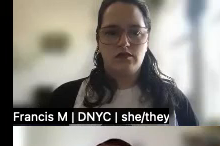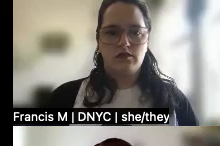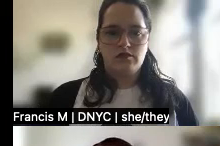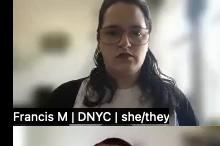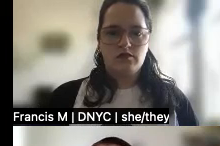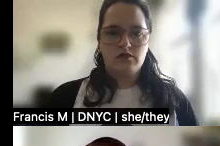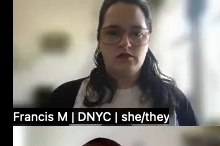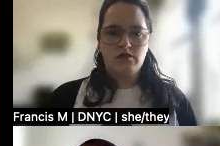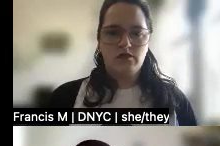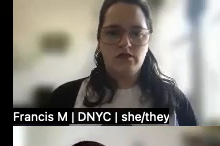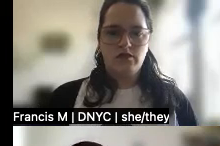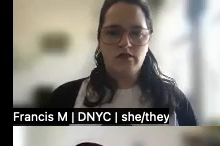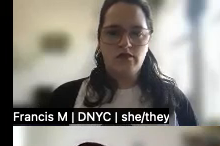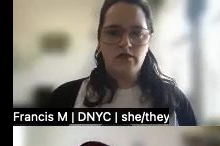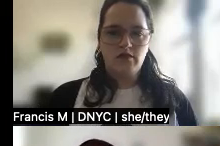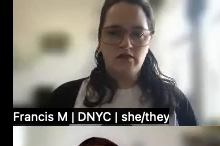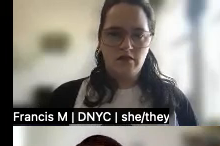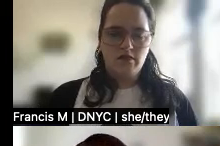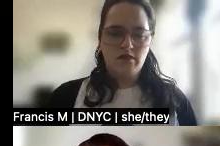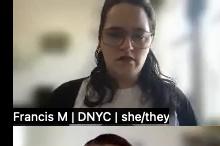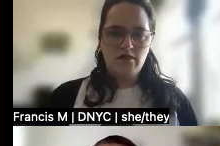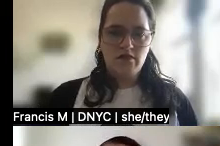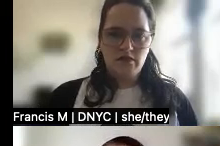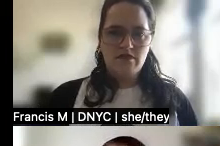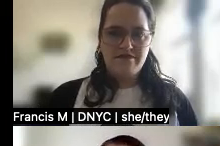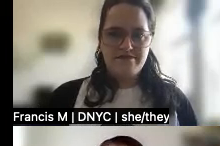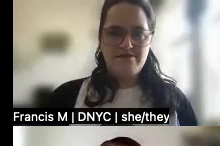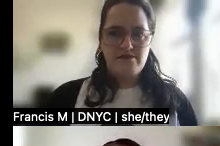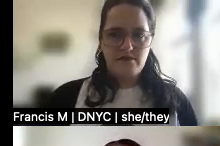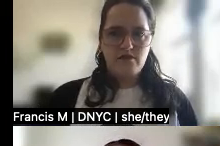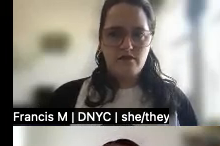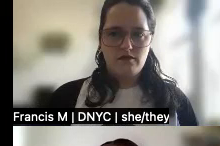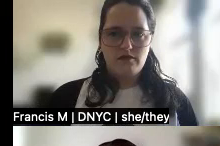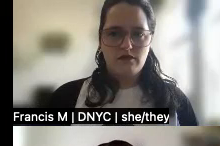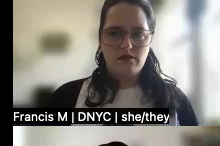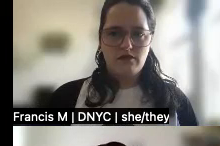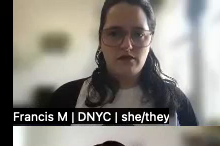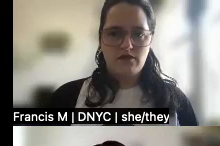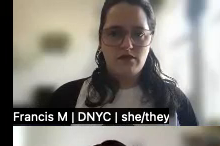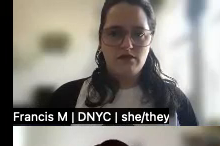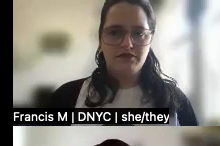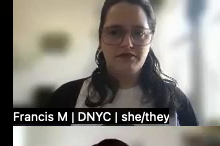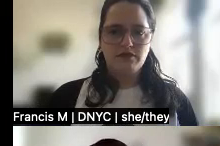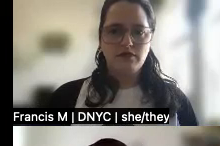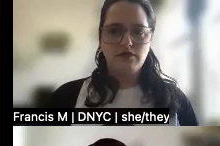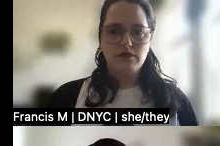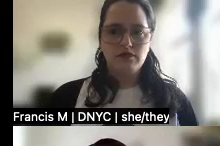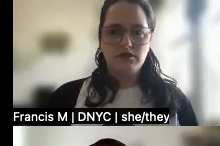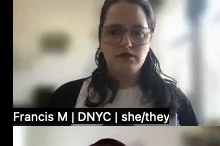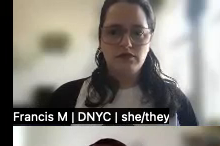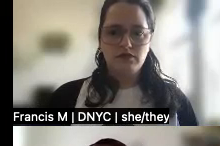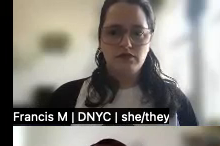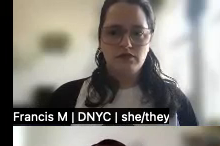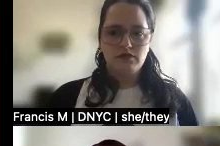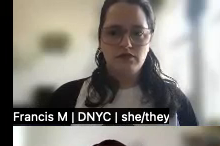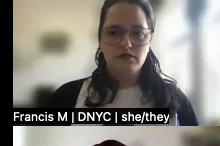disability types, mobility, cognition, independent living, hearing, vision, and self-care disabilities are included. The